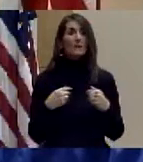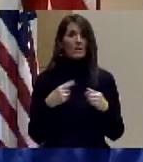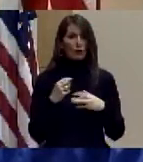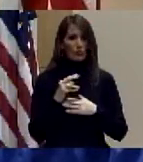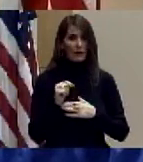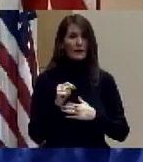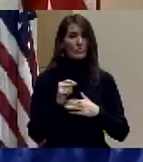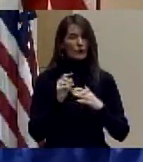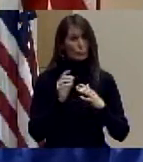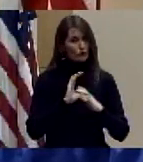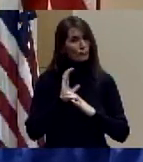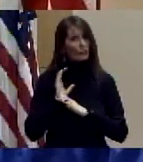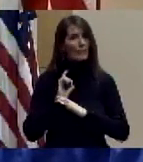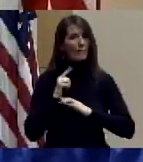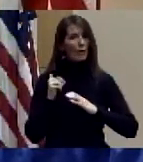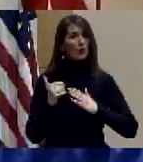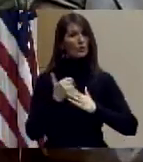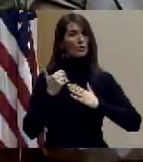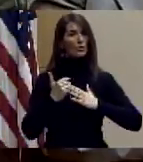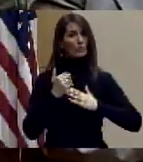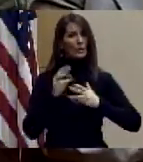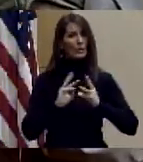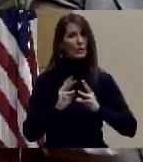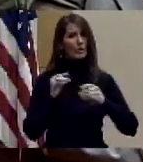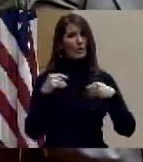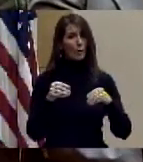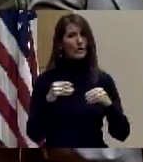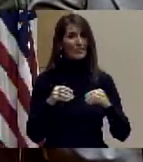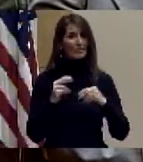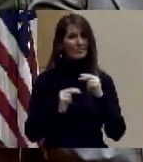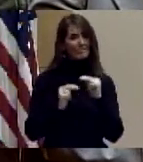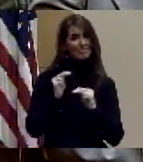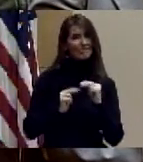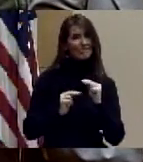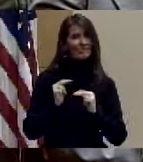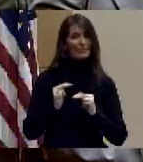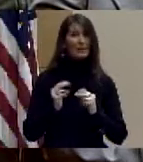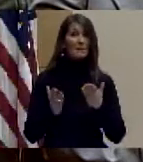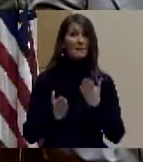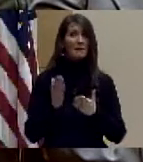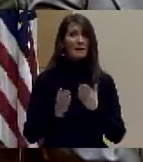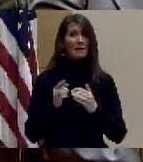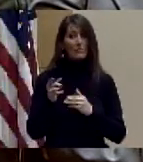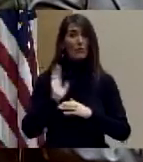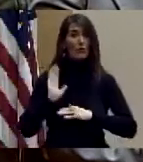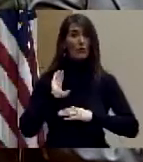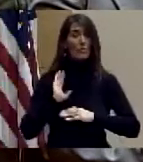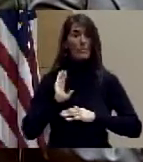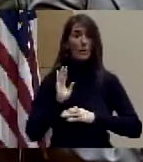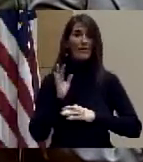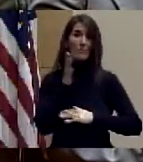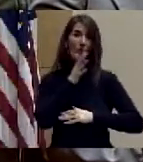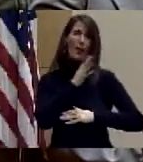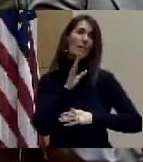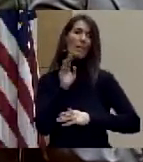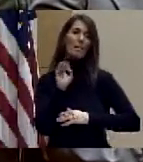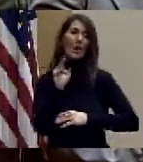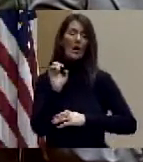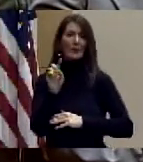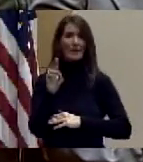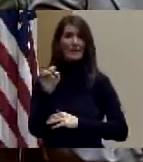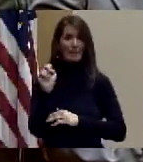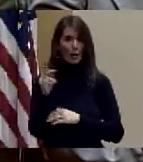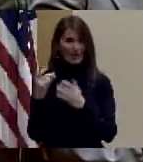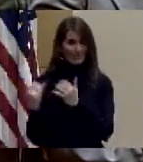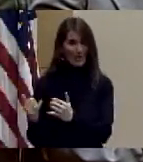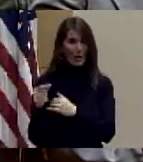plan development of a new winter market facility on the grounds of the former farm in what is now Buckland Park. And we've begun